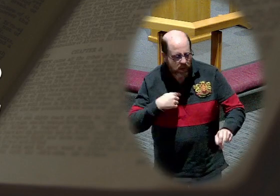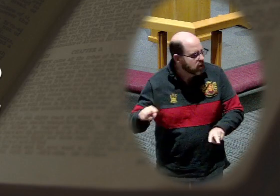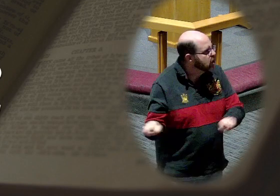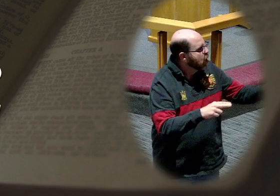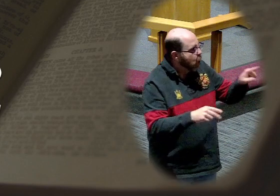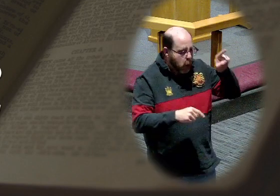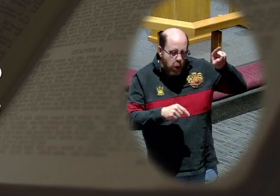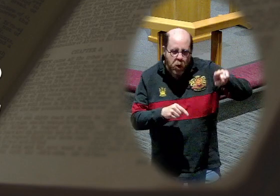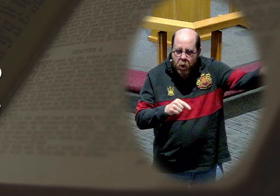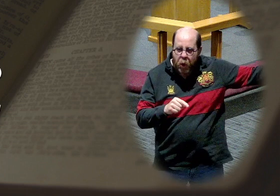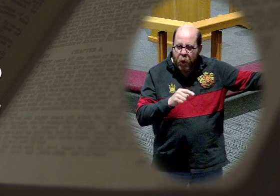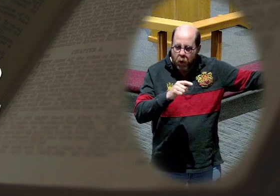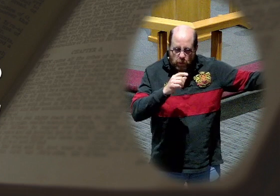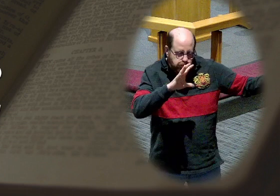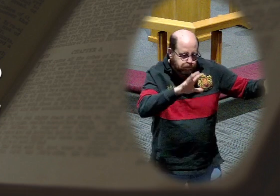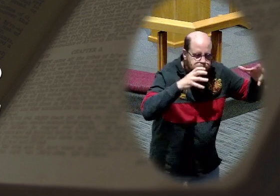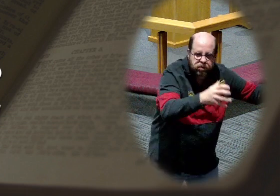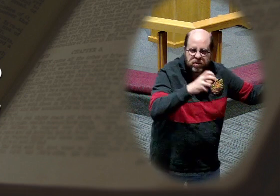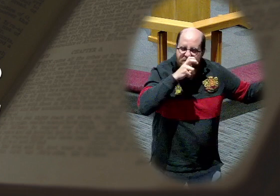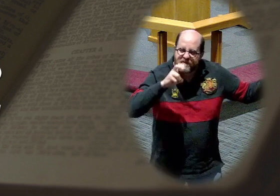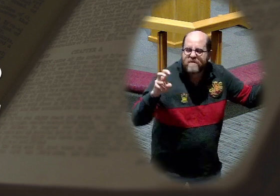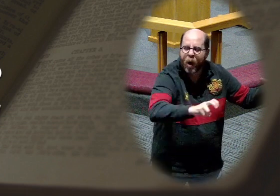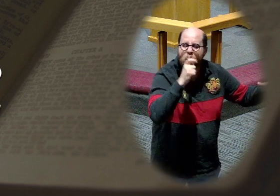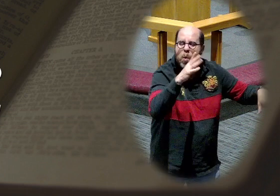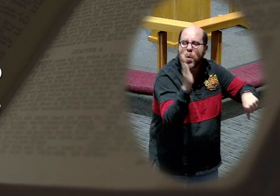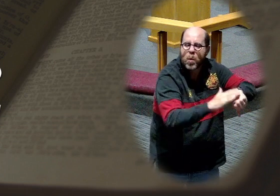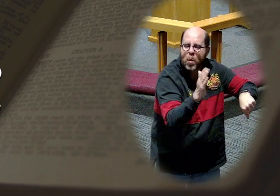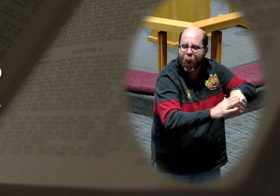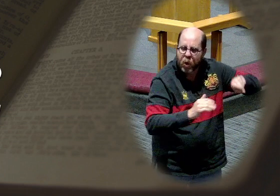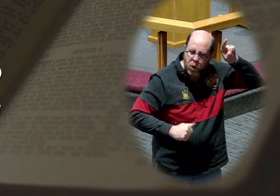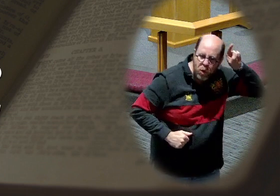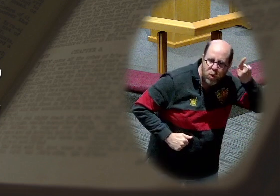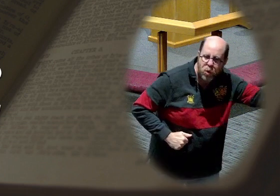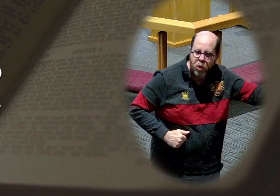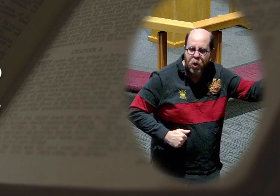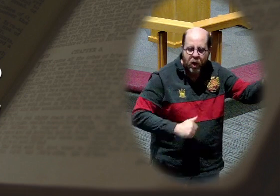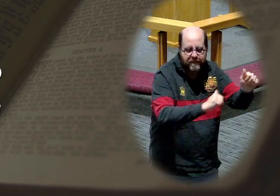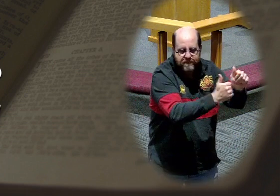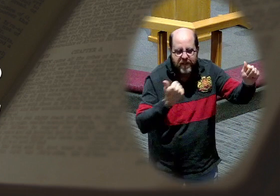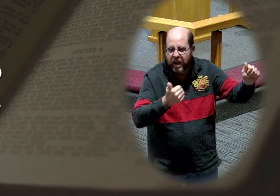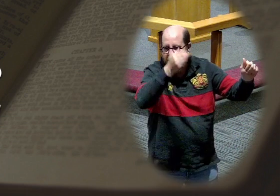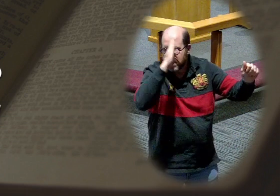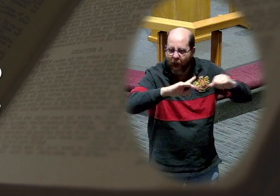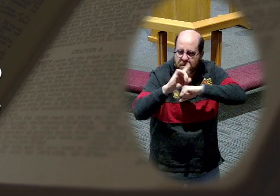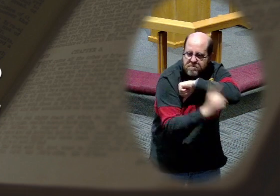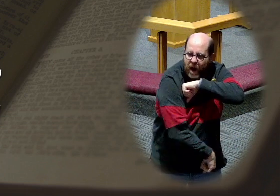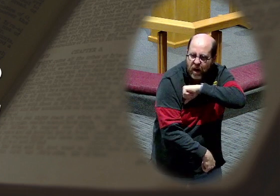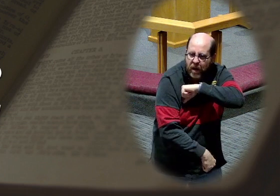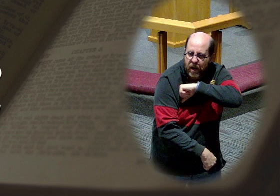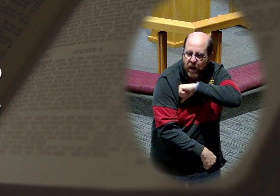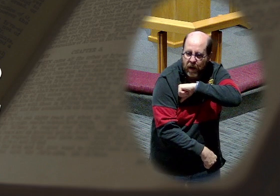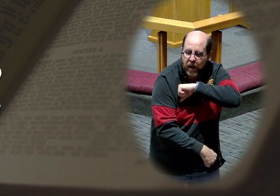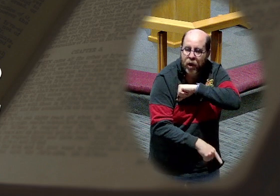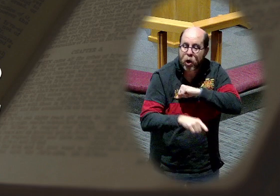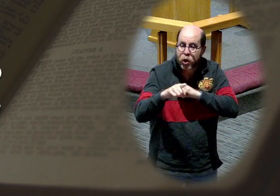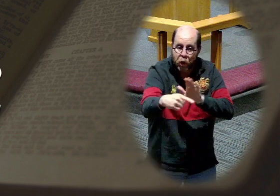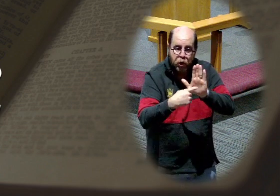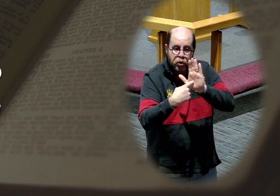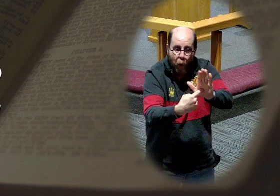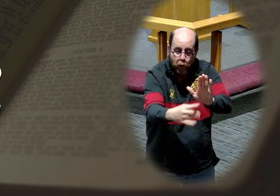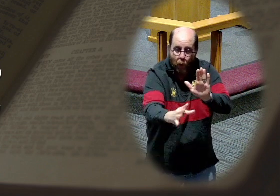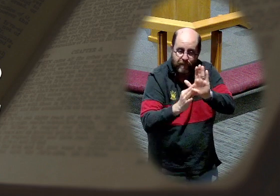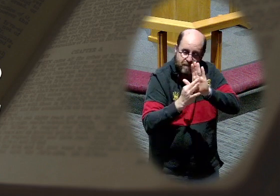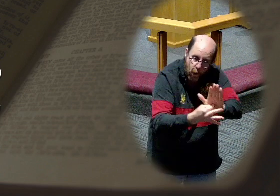you brood of vipers, who warned you to flee from the wrath to come? Bear fruit